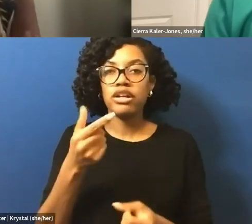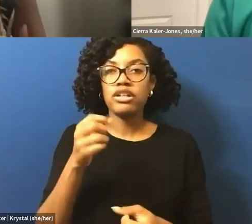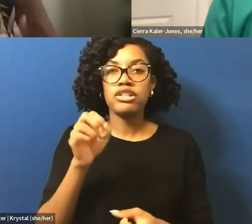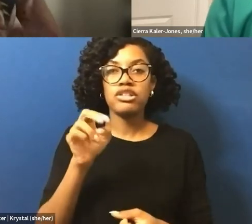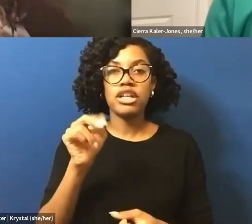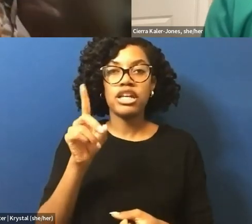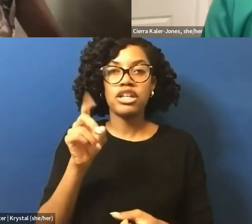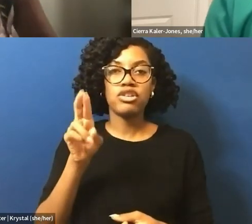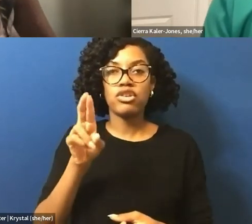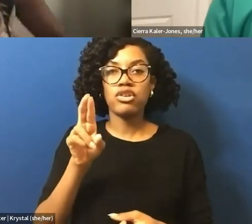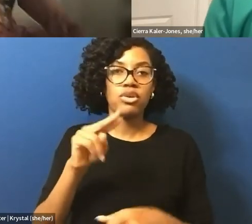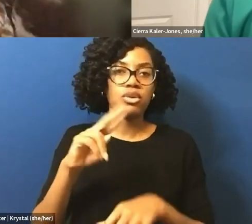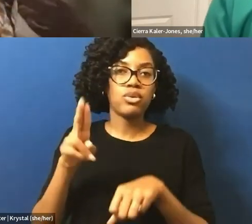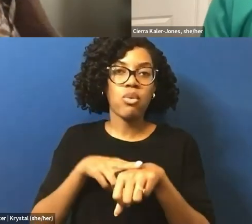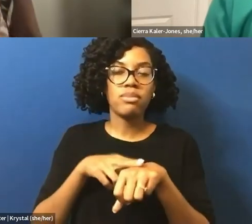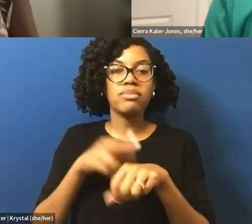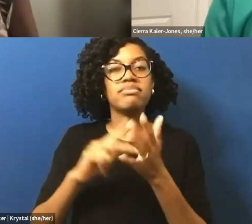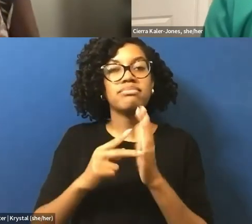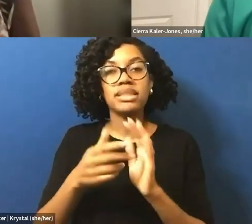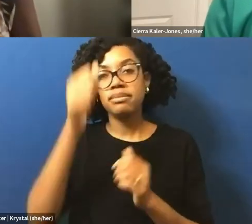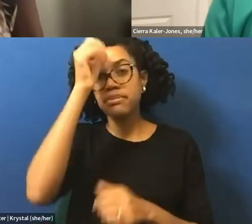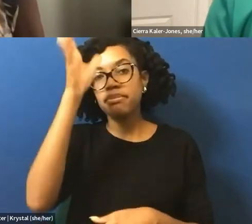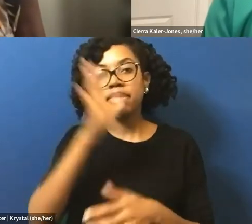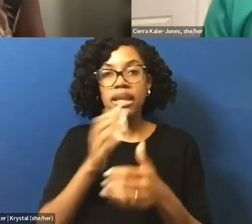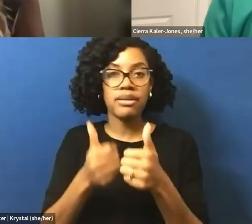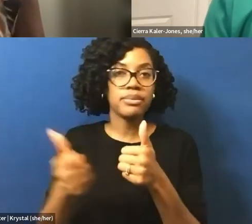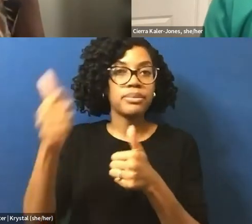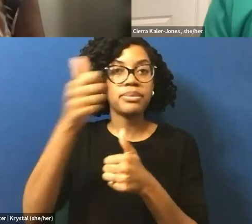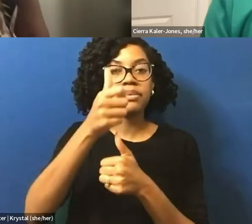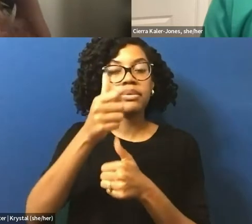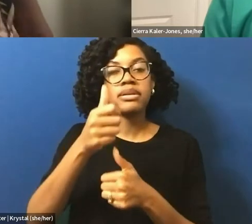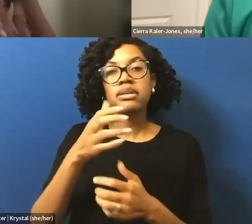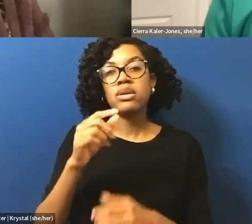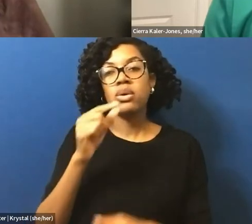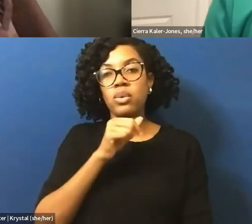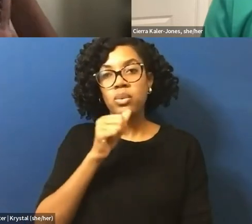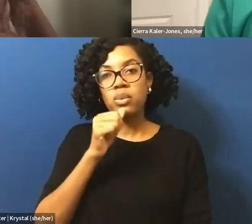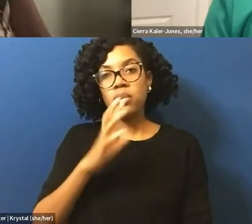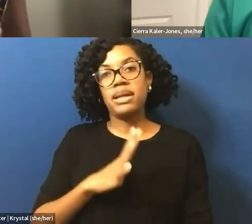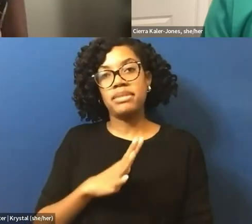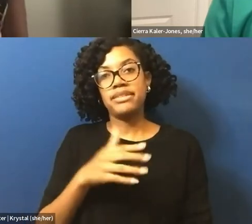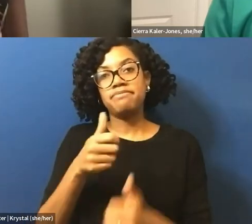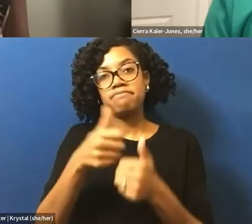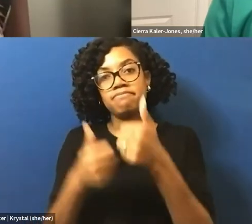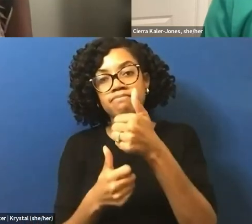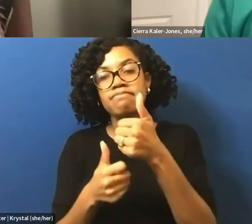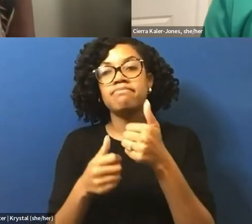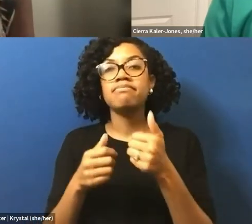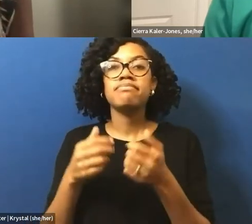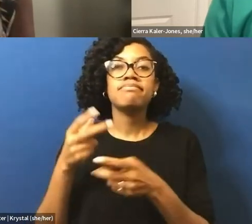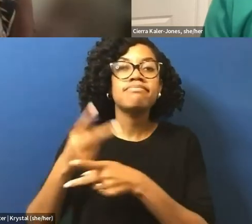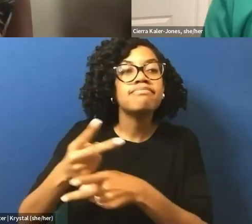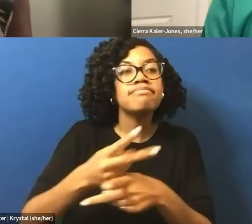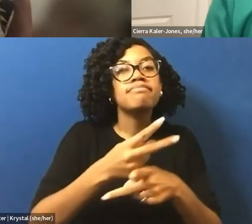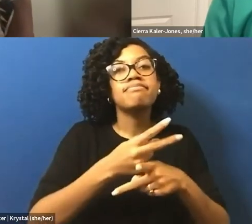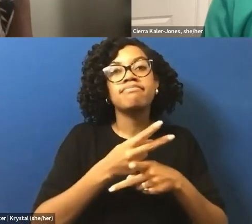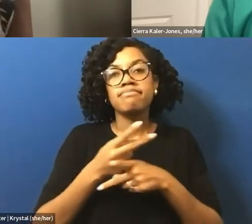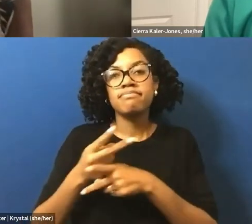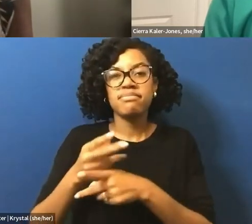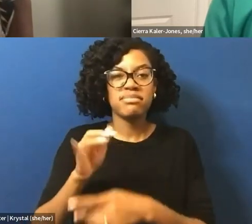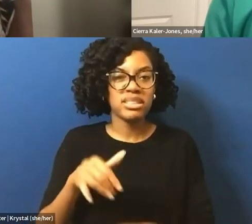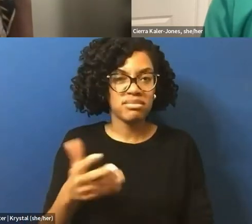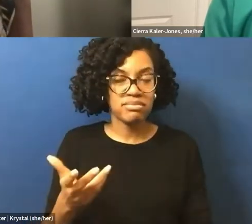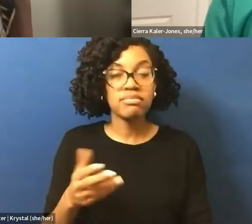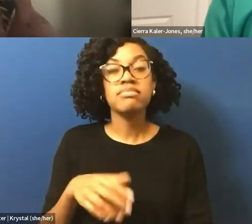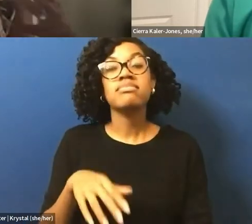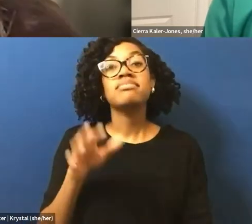women are kind of the mothers and the molders of the nation. And so that would leave Moore out of a lot of the central kind of decision-making